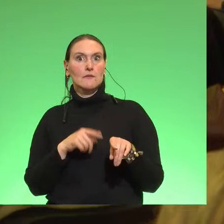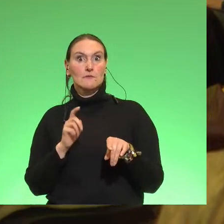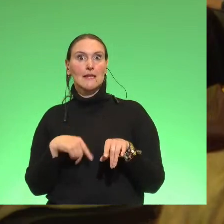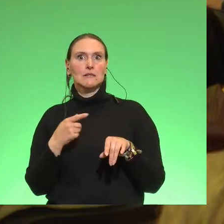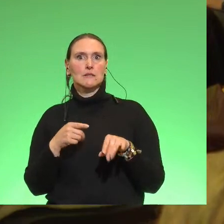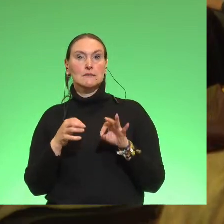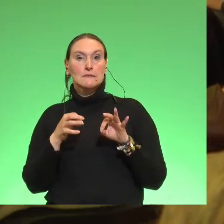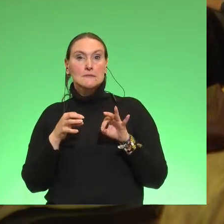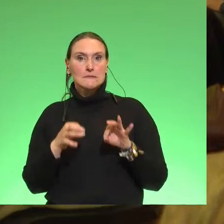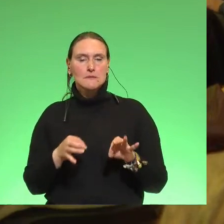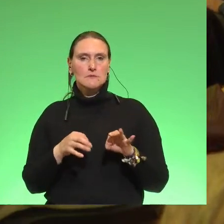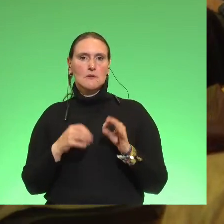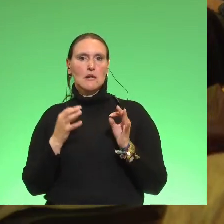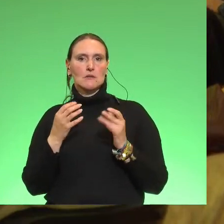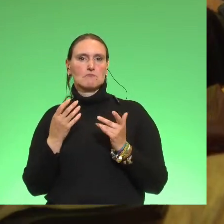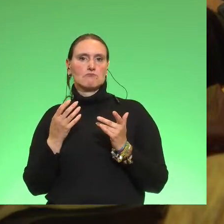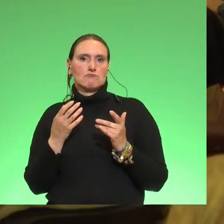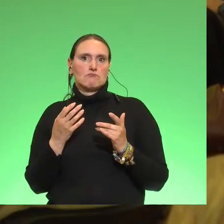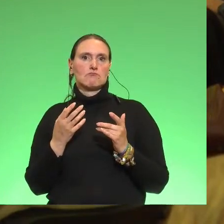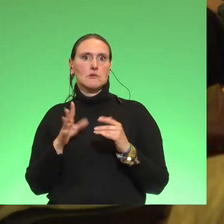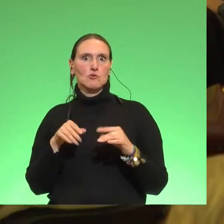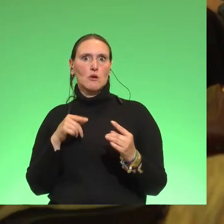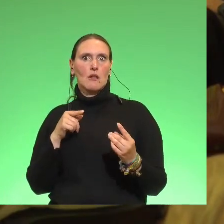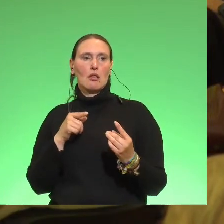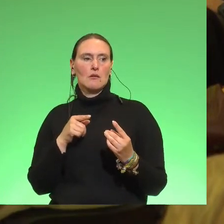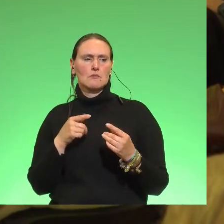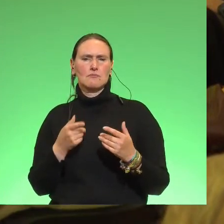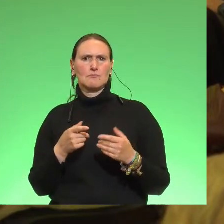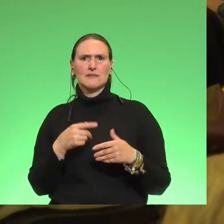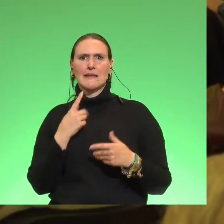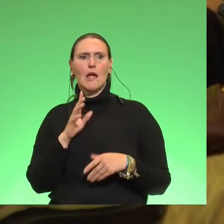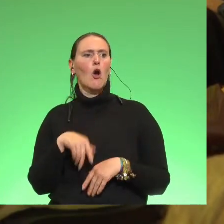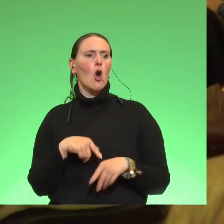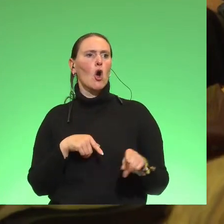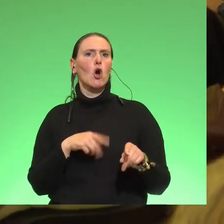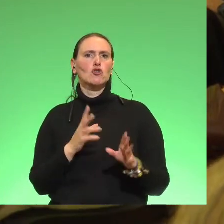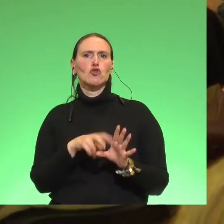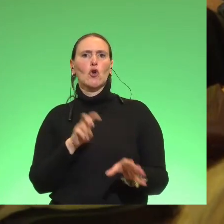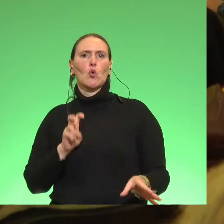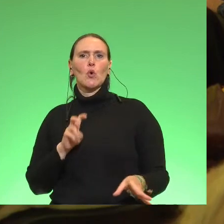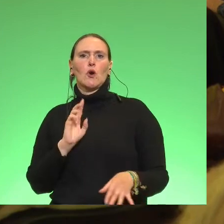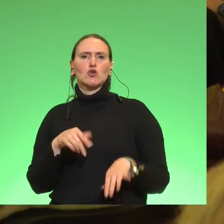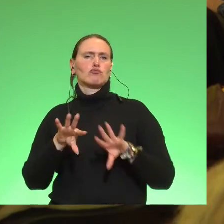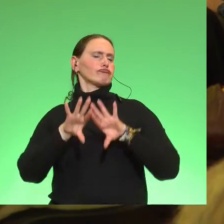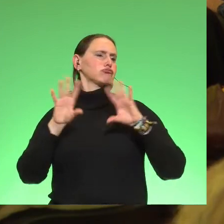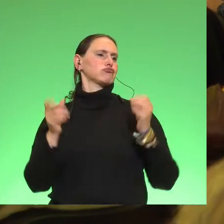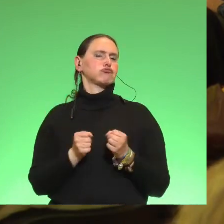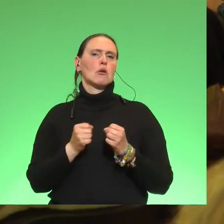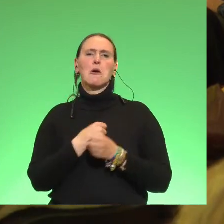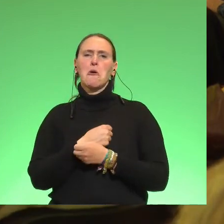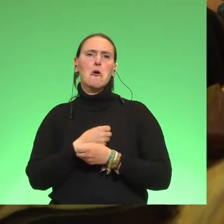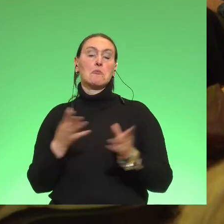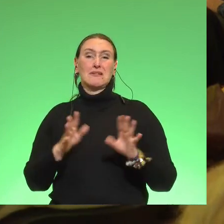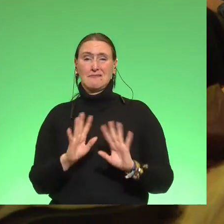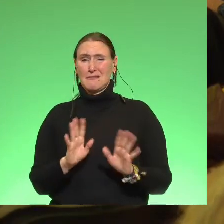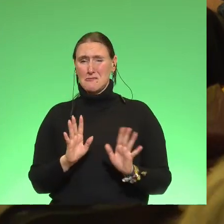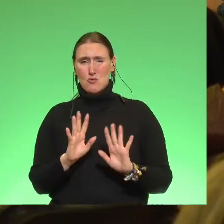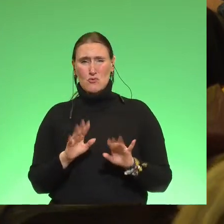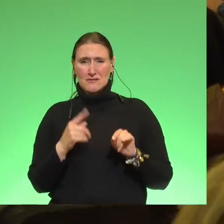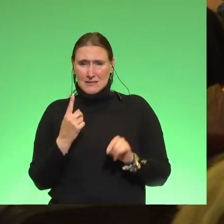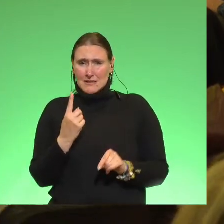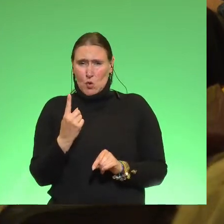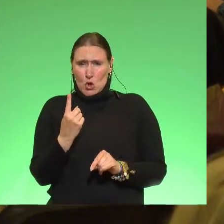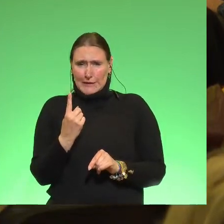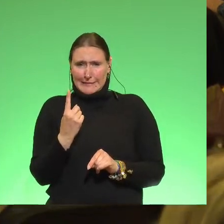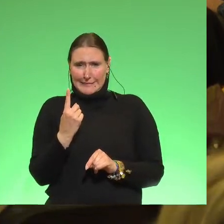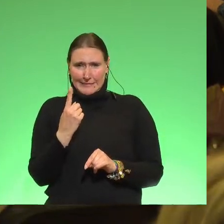I'm not sure if that should be generalized necessarily. Yeah? It is a possibility, and I think